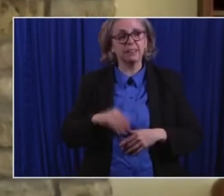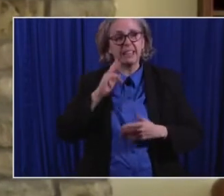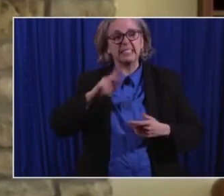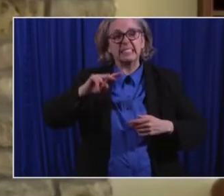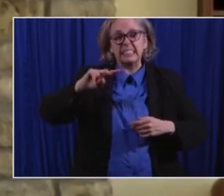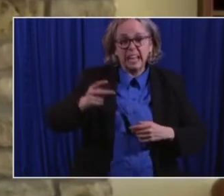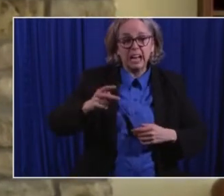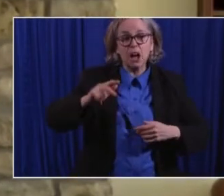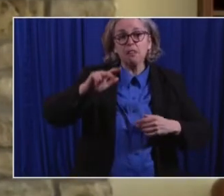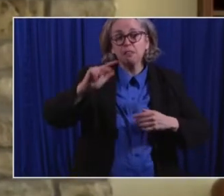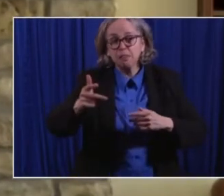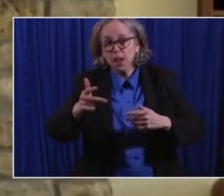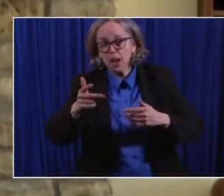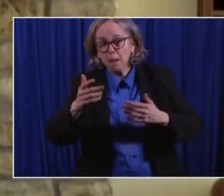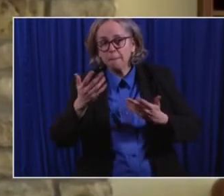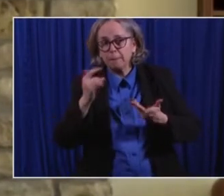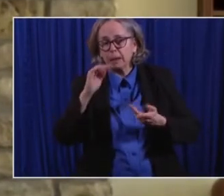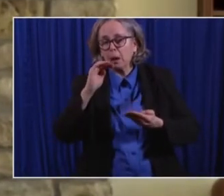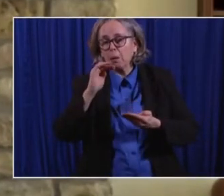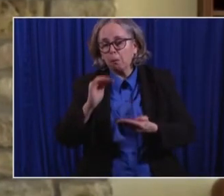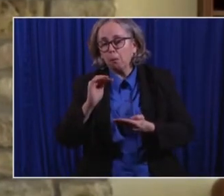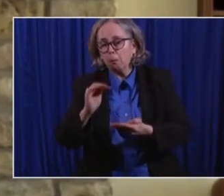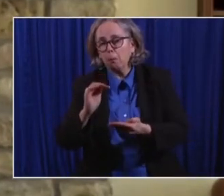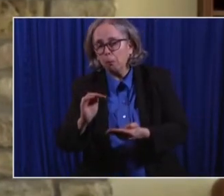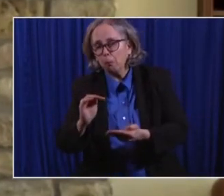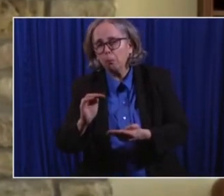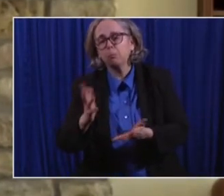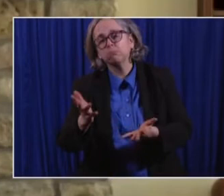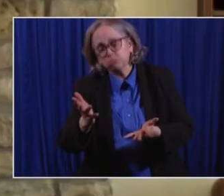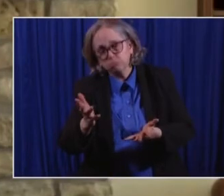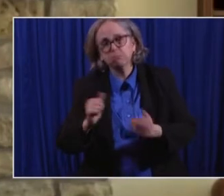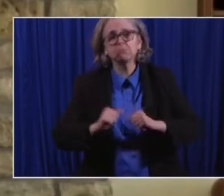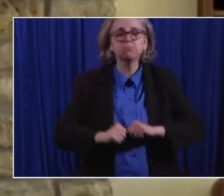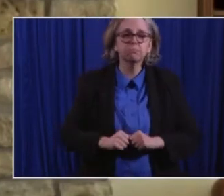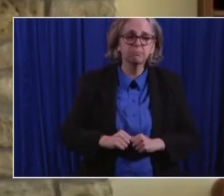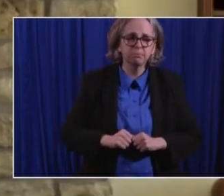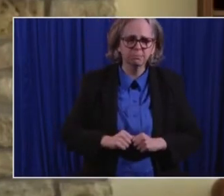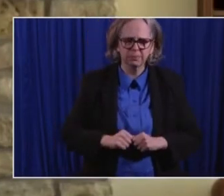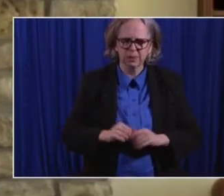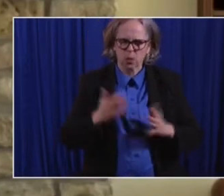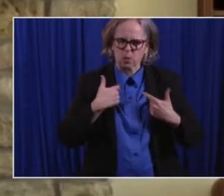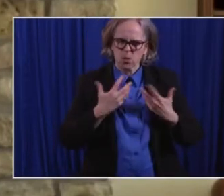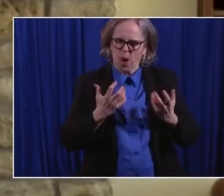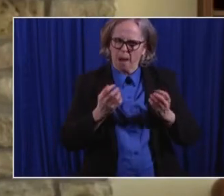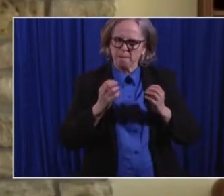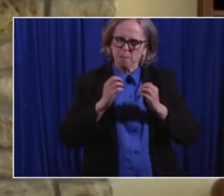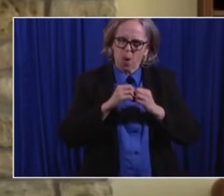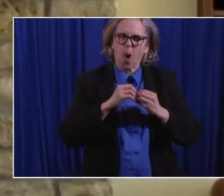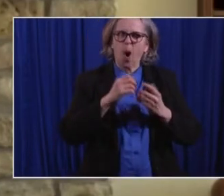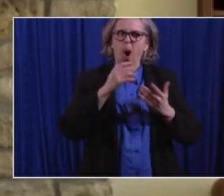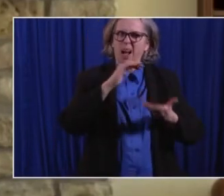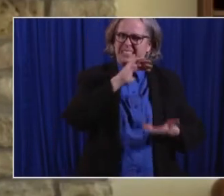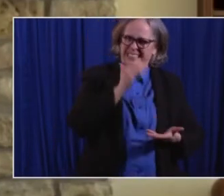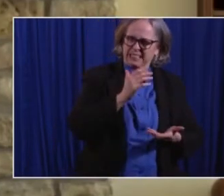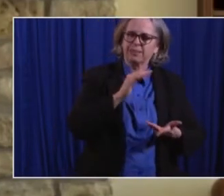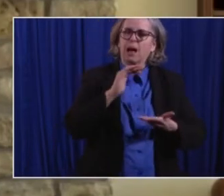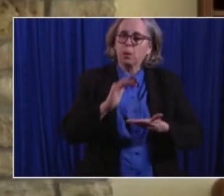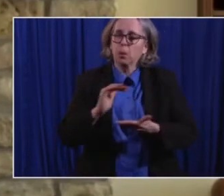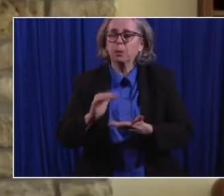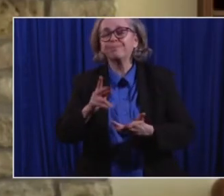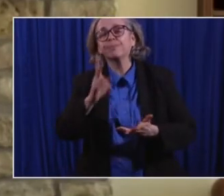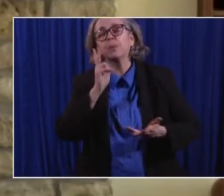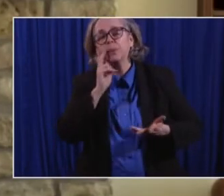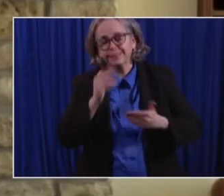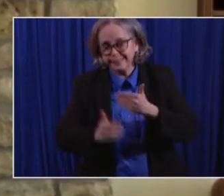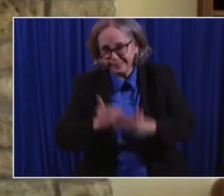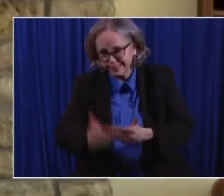less. So this is going to be a ramp up very quickly and then down. But to make it very clear, the number I gave you